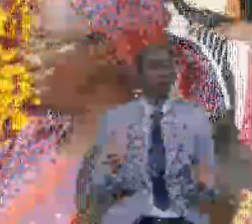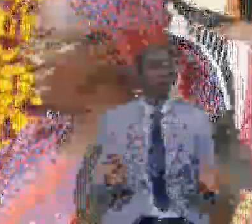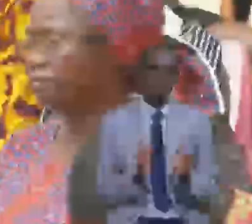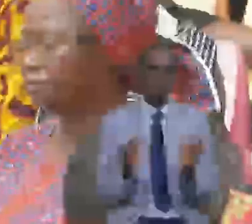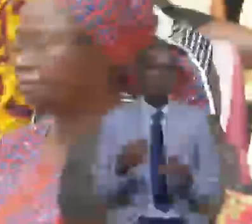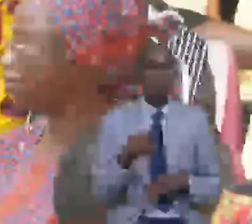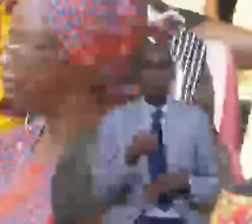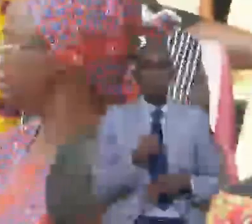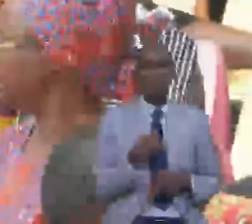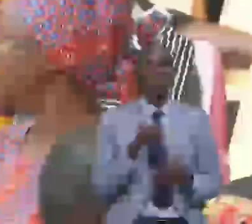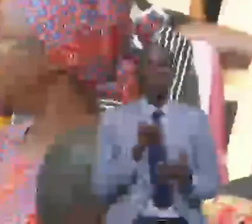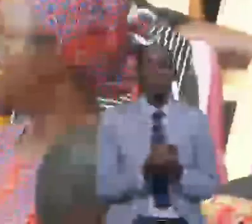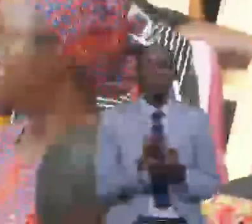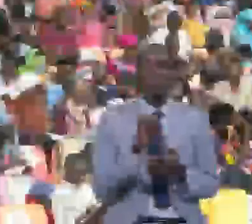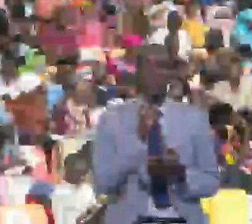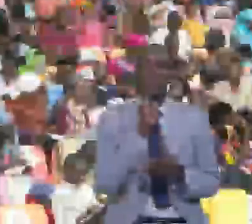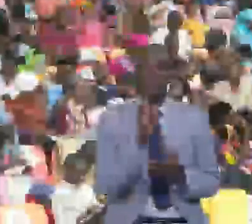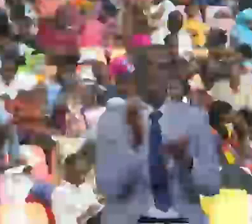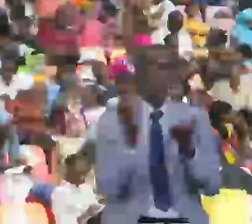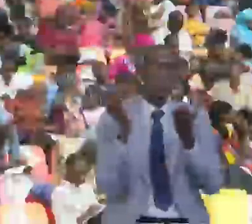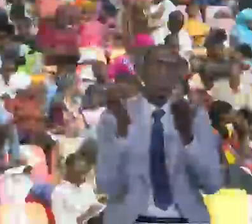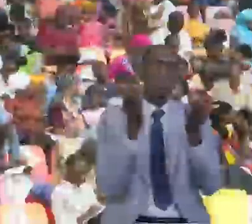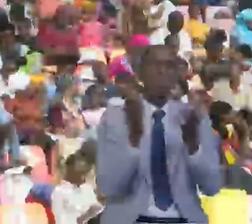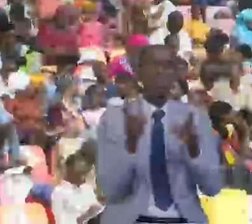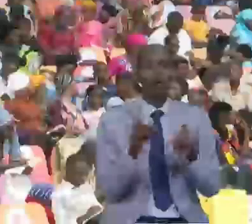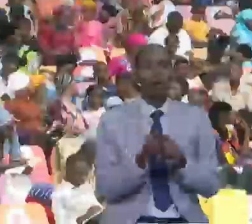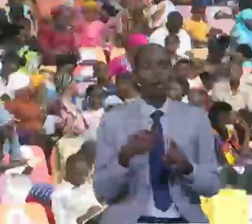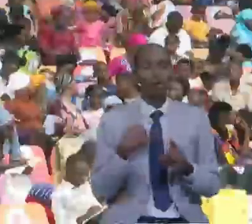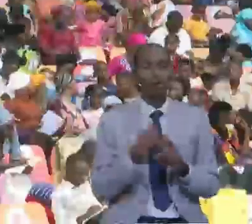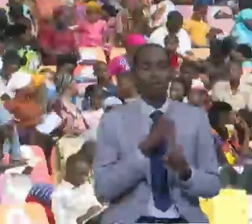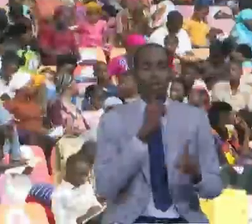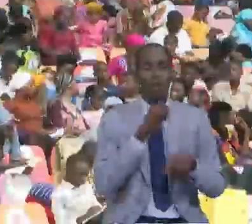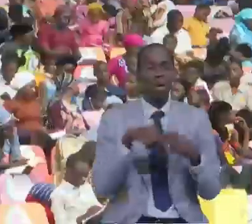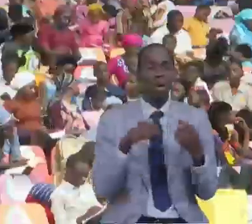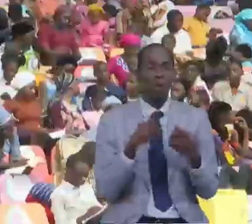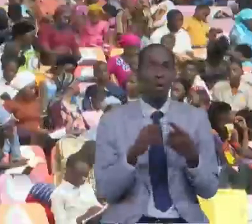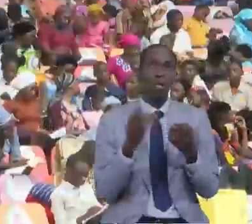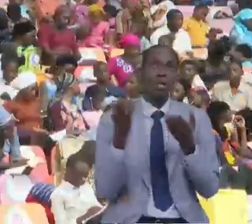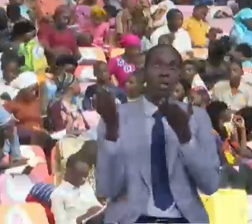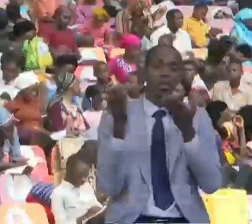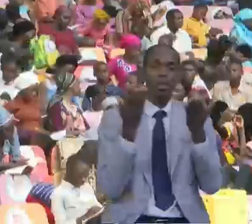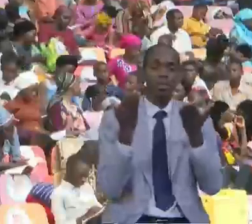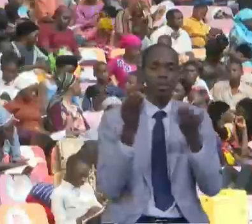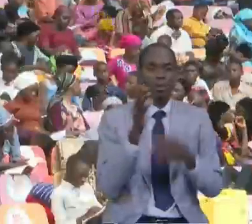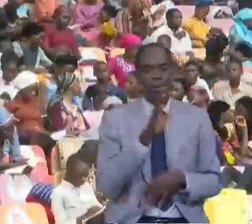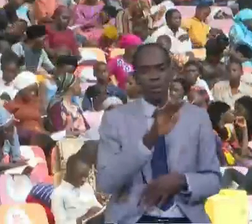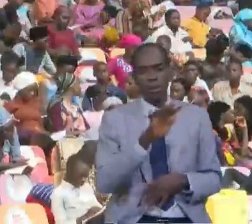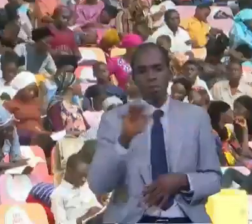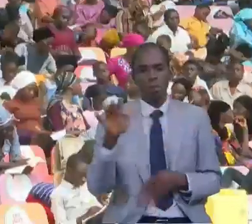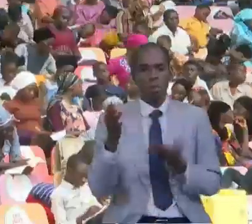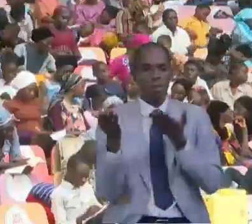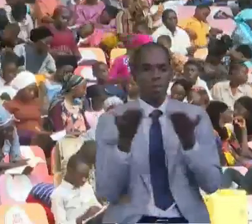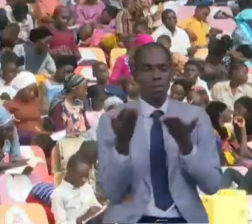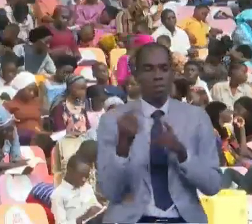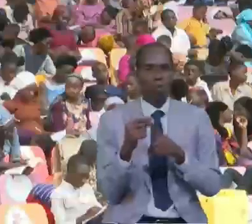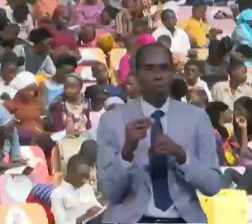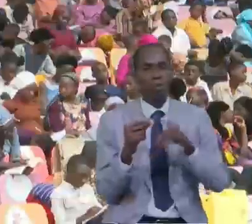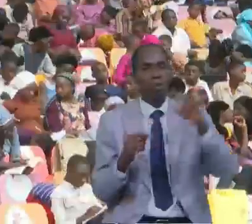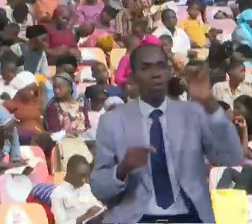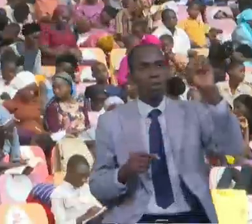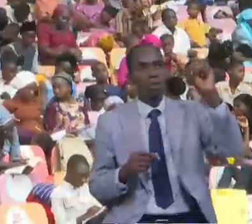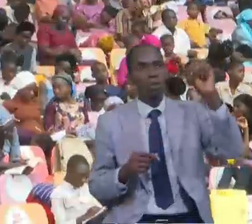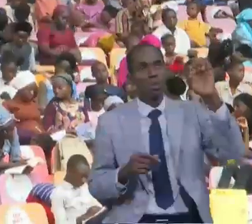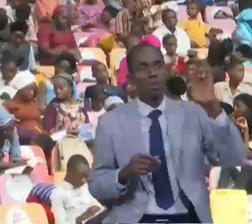service is? Seeking the lost for Christ. Seeking the lost for